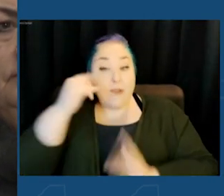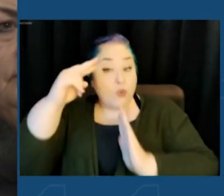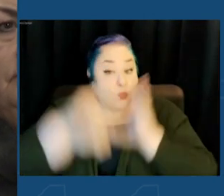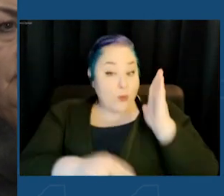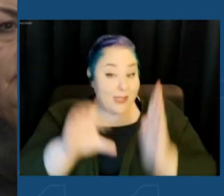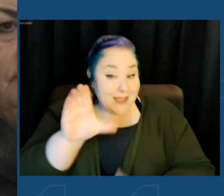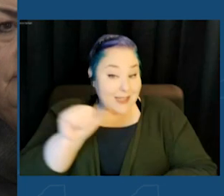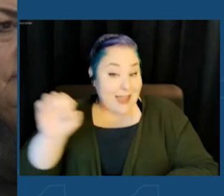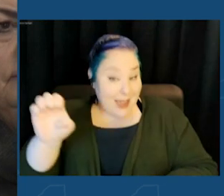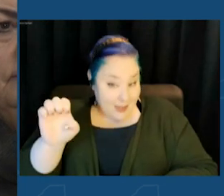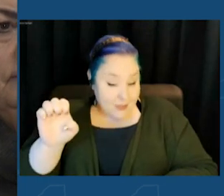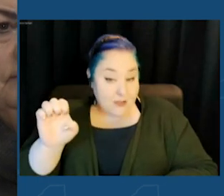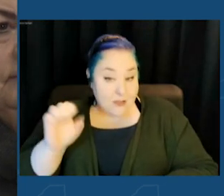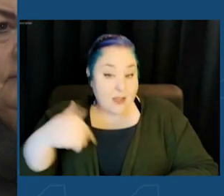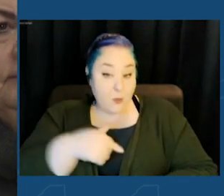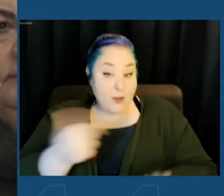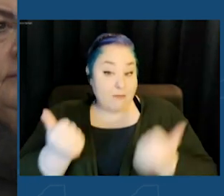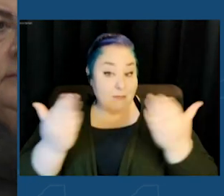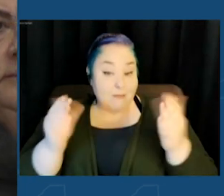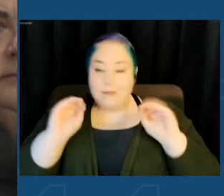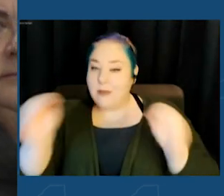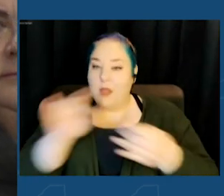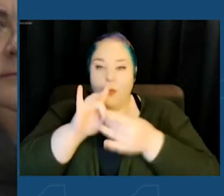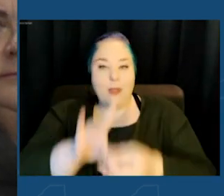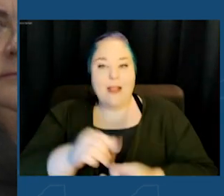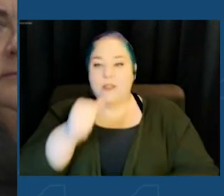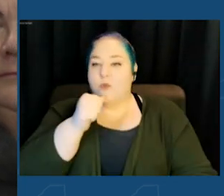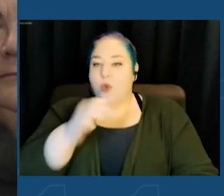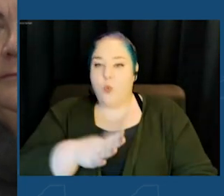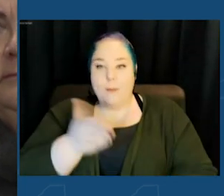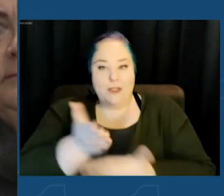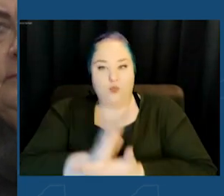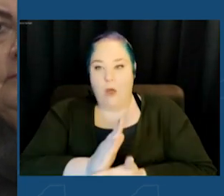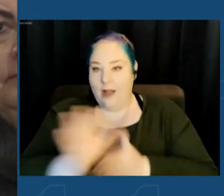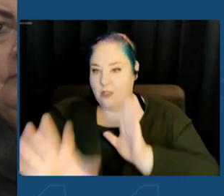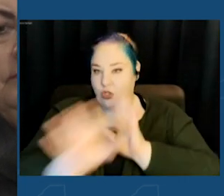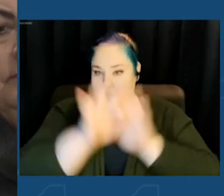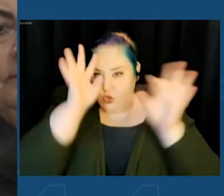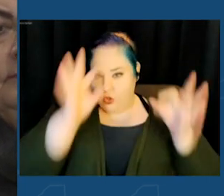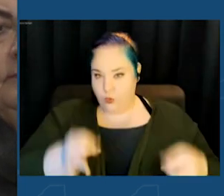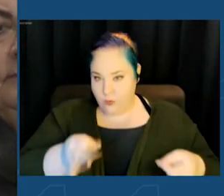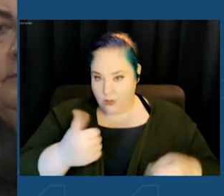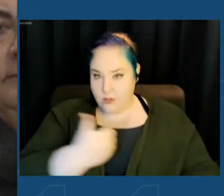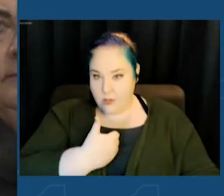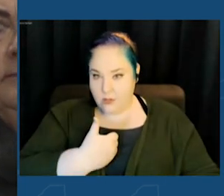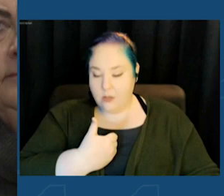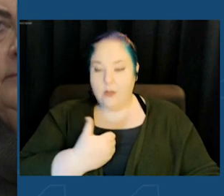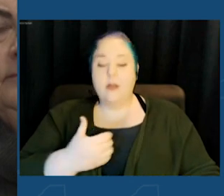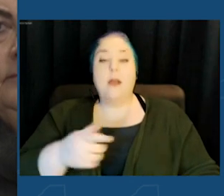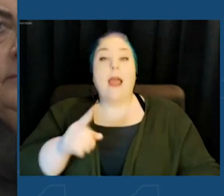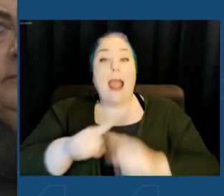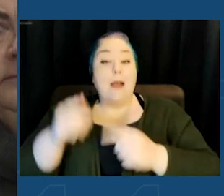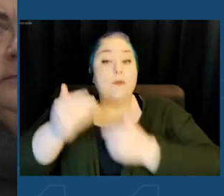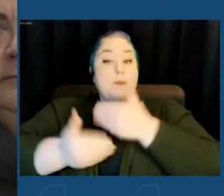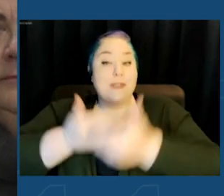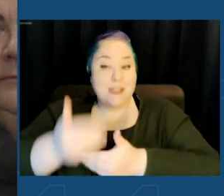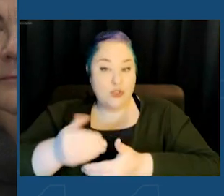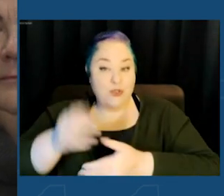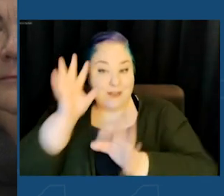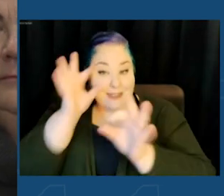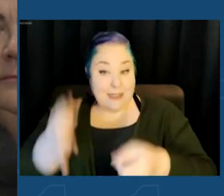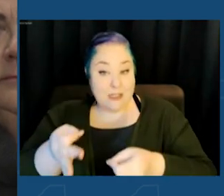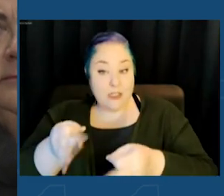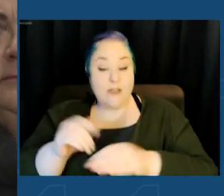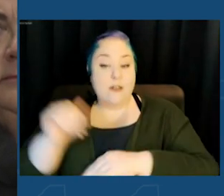question they have nothing to do with a woman's right to choose and on the labor issue is a procedural decision to send it down for the trial